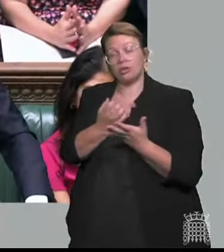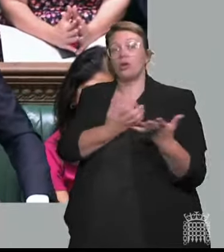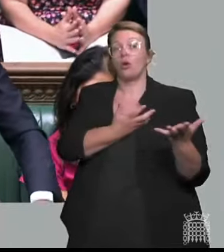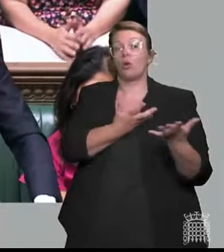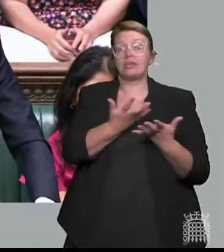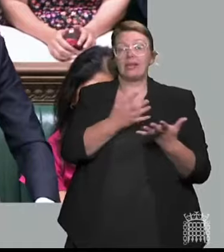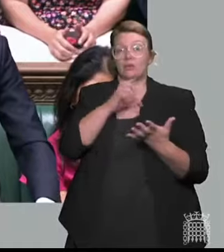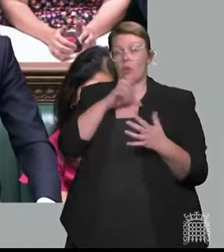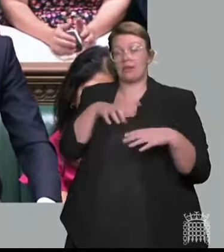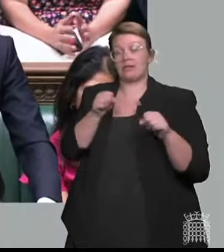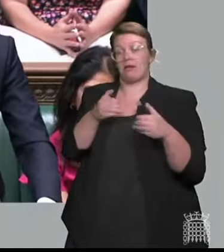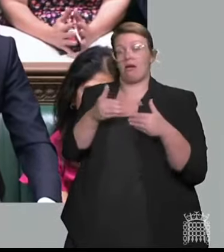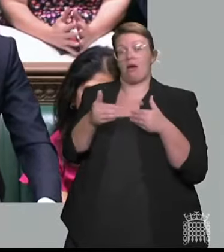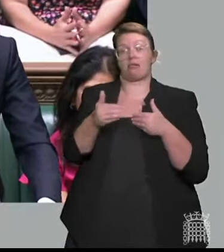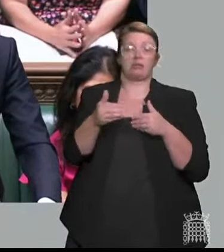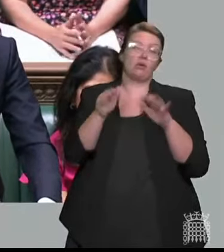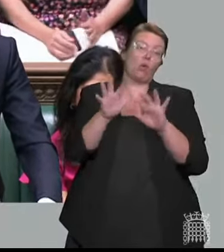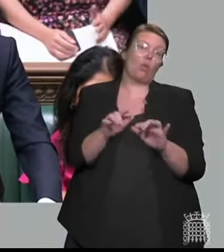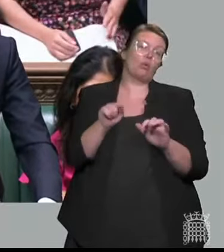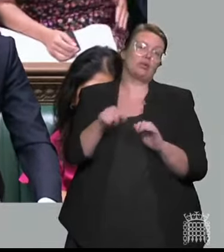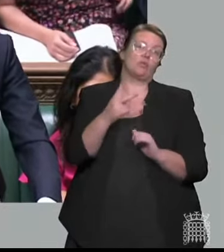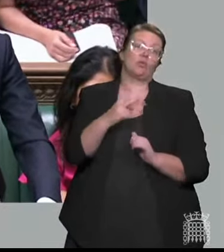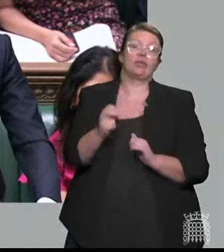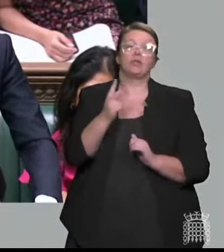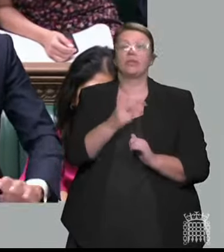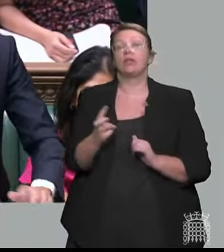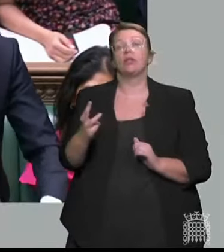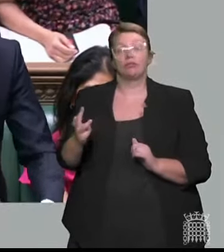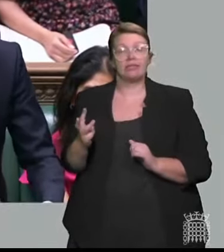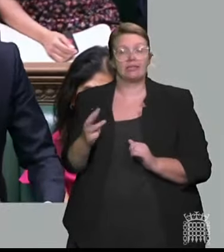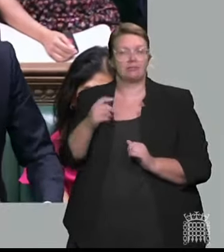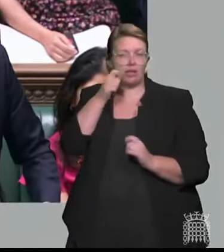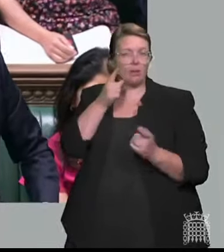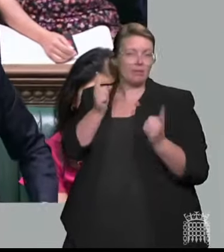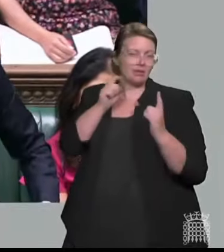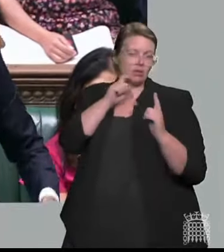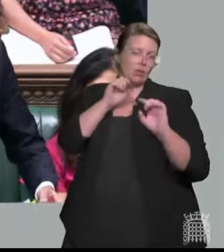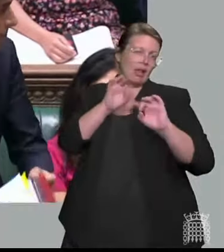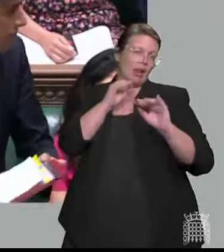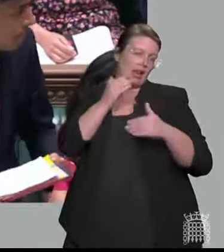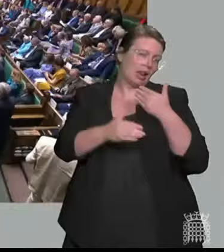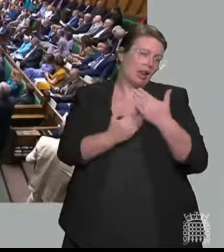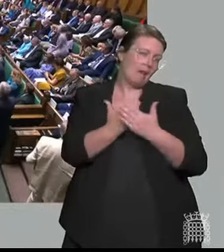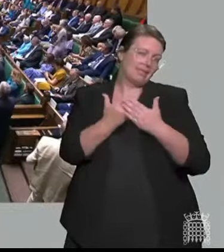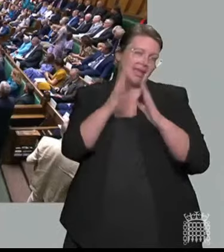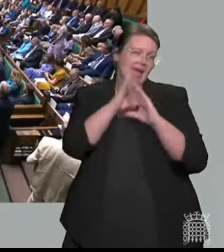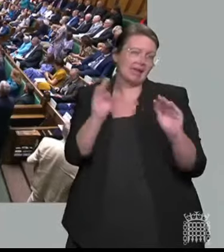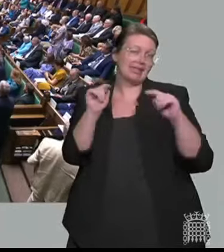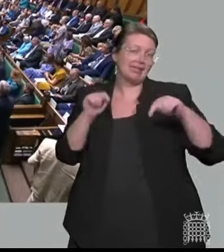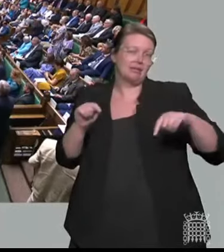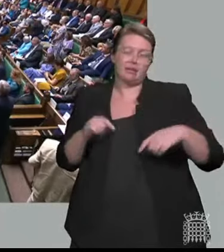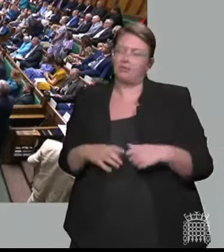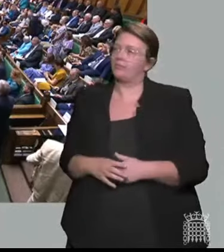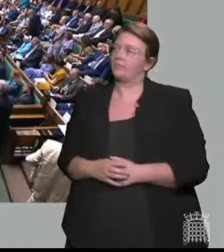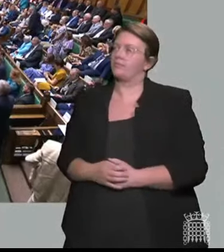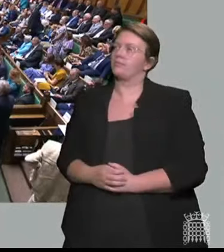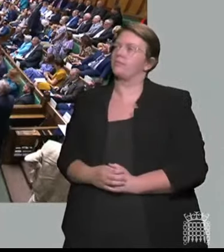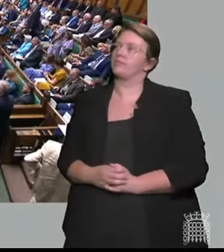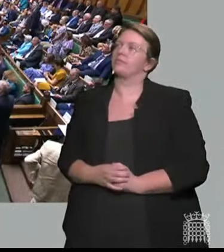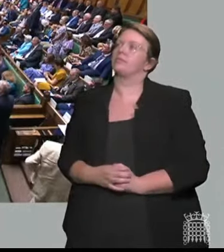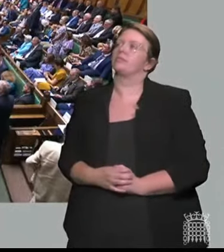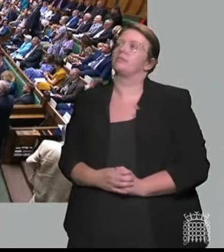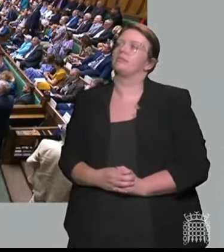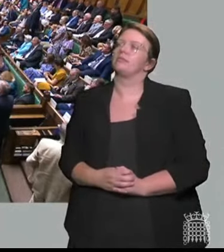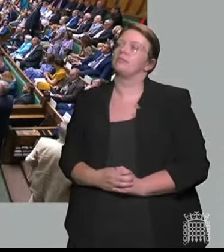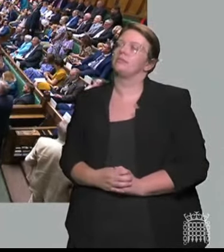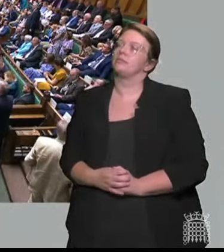launched in the coming months in autumn of this year, and I know ministers will keep the House updated on progress. Peg McKinley. I'd like to offer some assistance